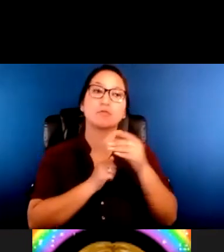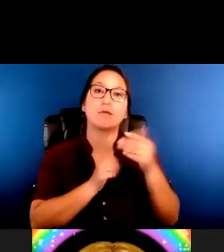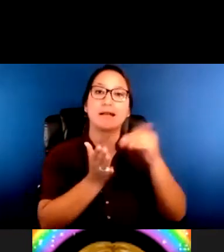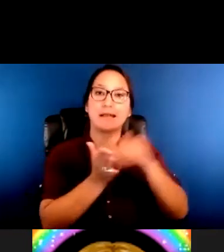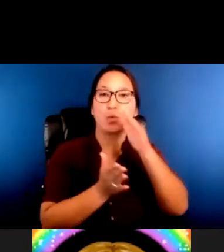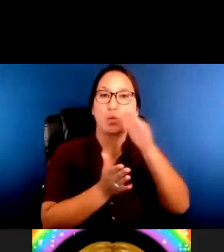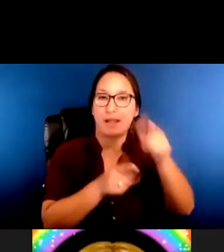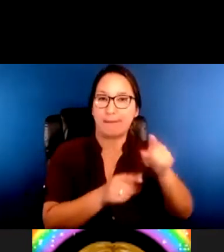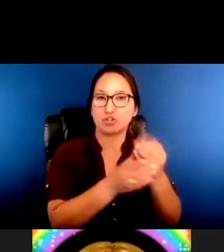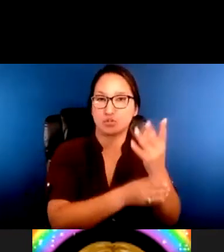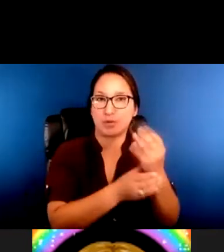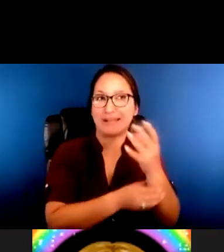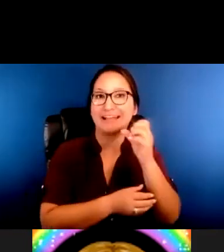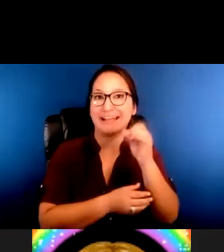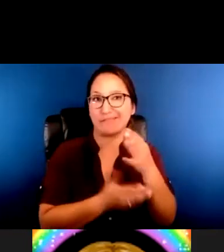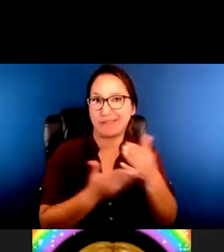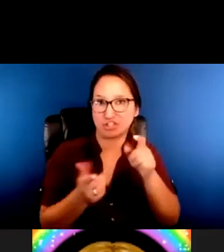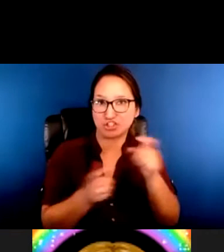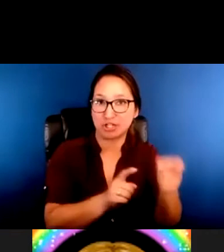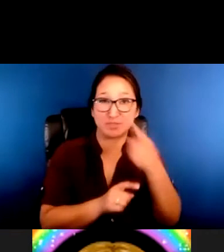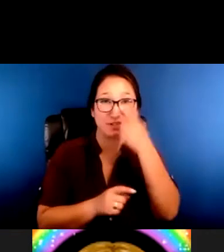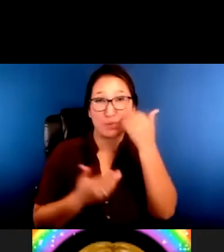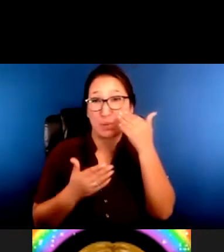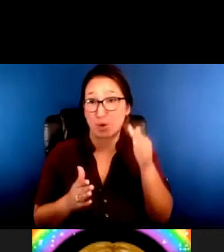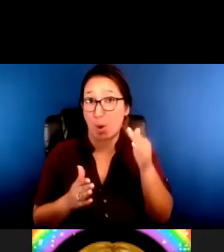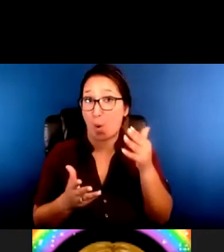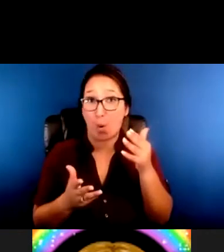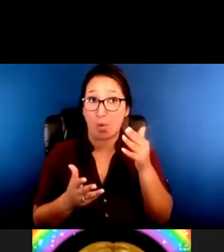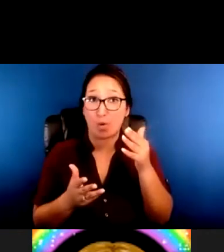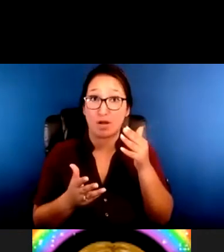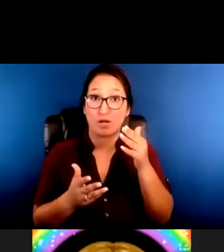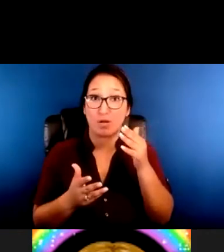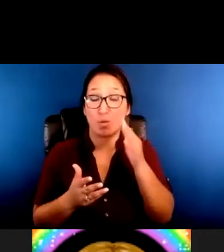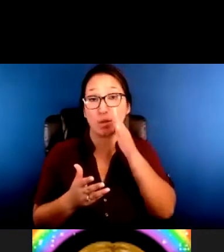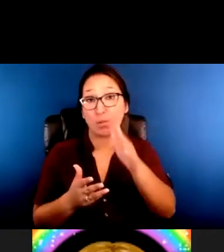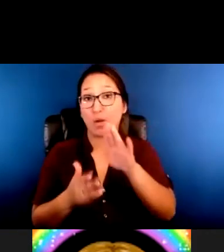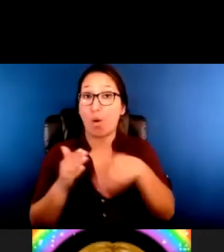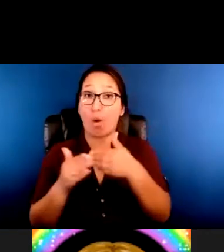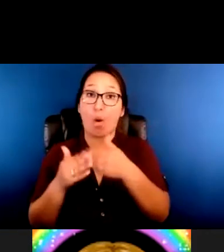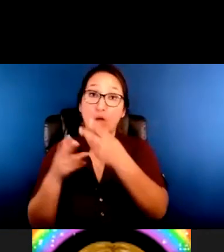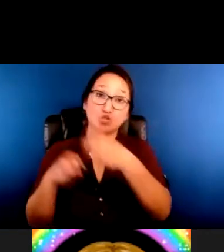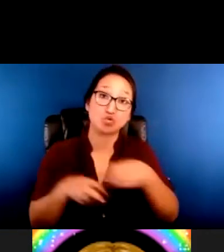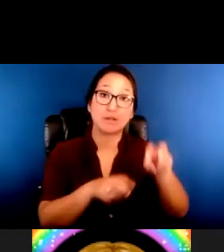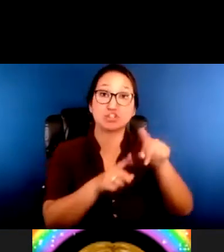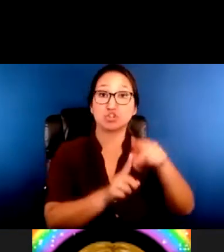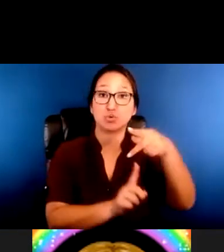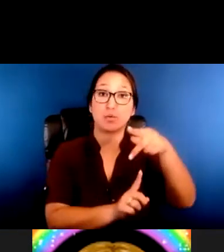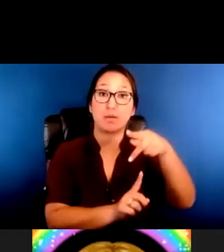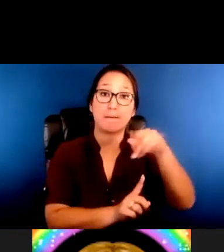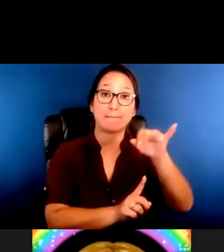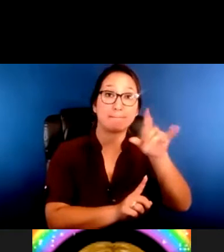know what things might change. For example, are we going to go to the pilot model that we're doing for all? We're going to have to